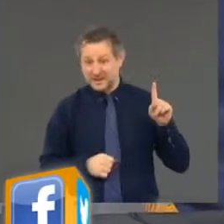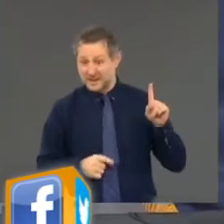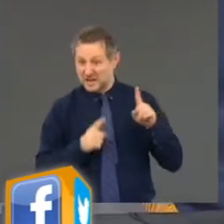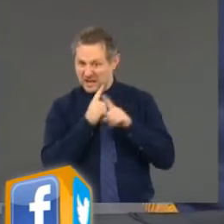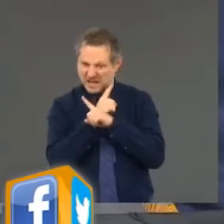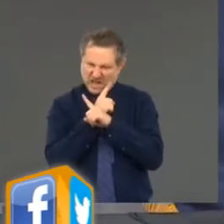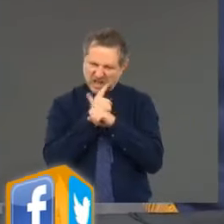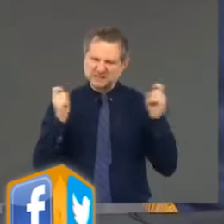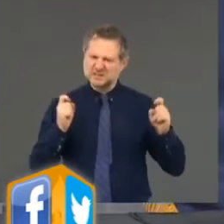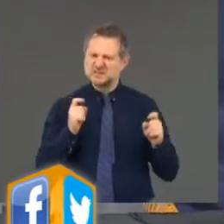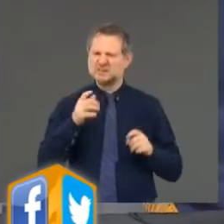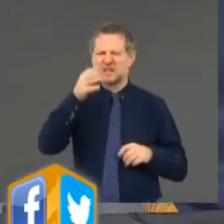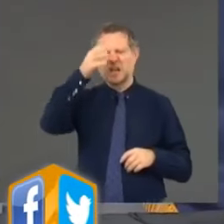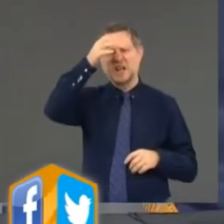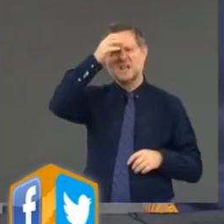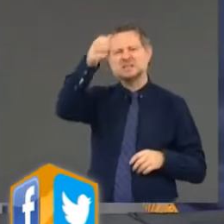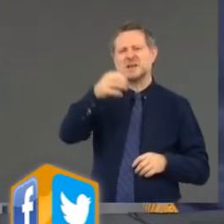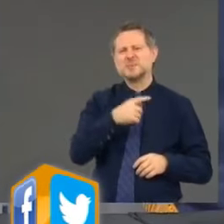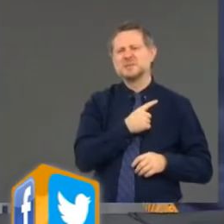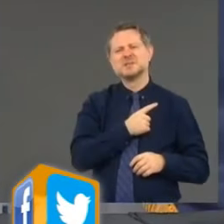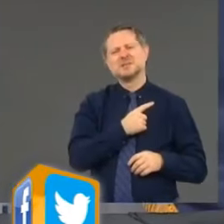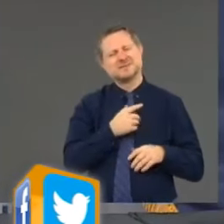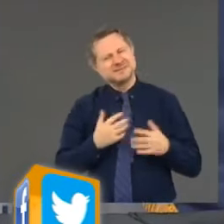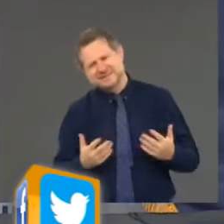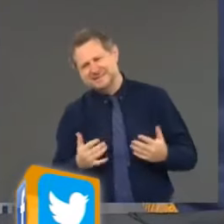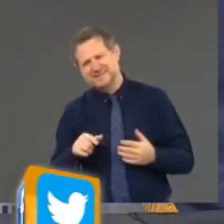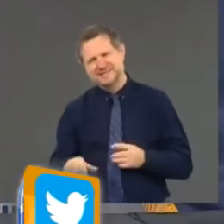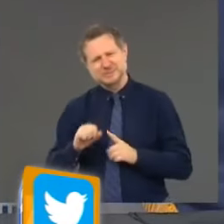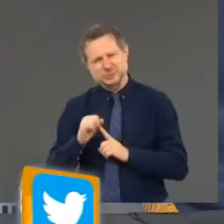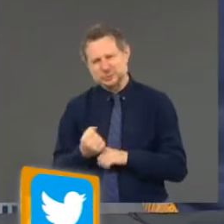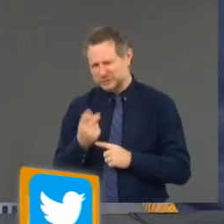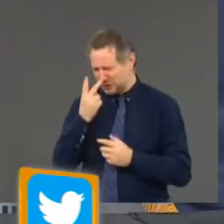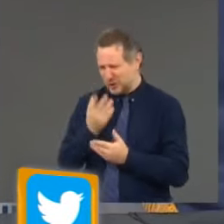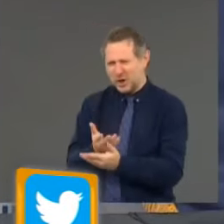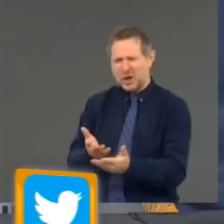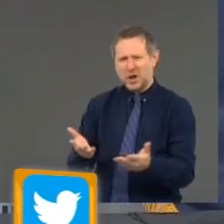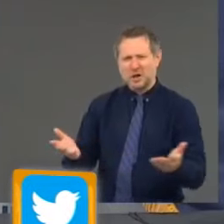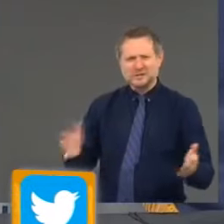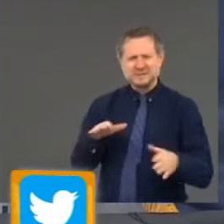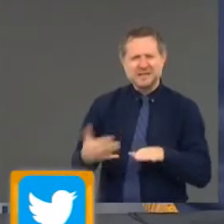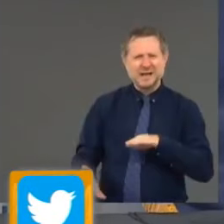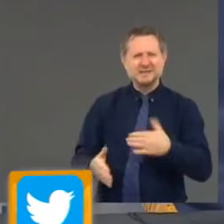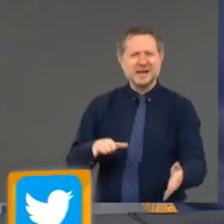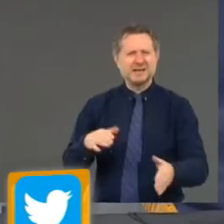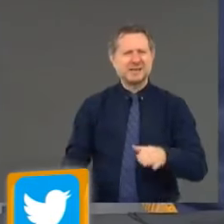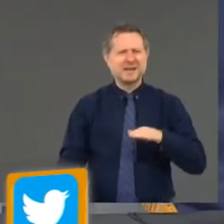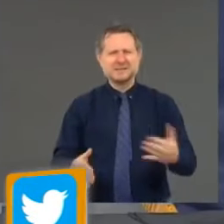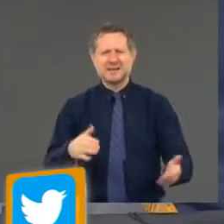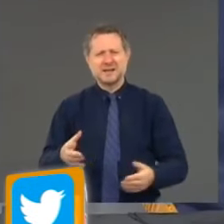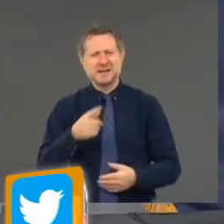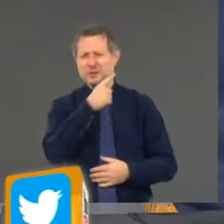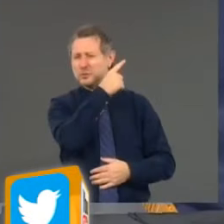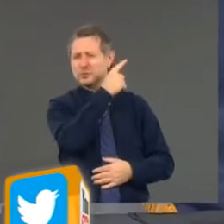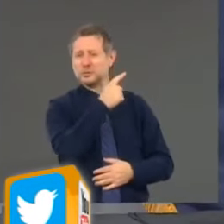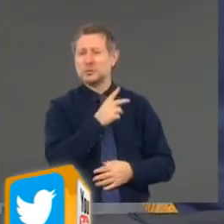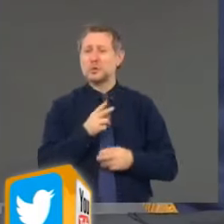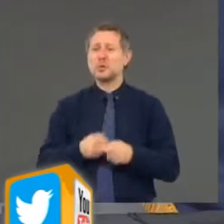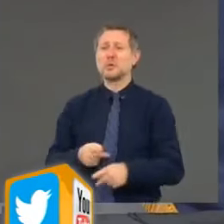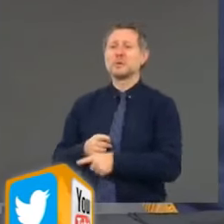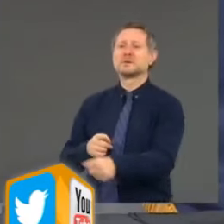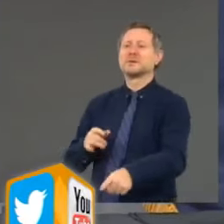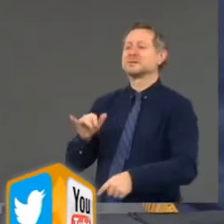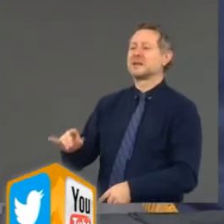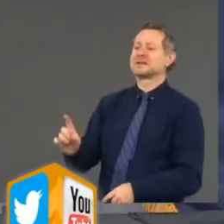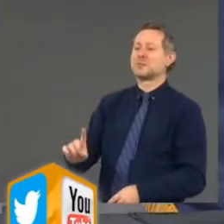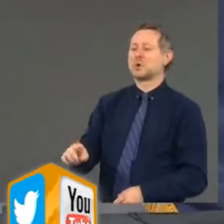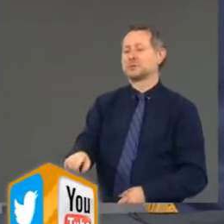concept in this situation where people are dying and you want to start to say, well, are they Democrats or Republicans? I mean, how does